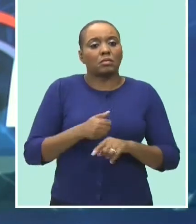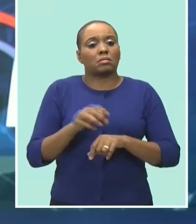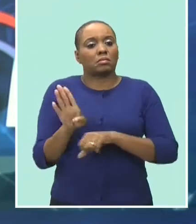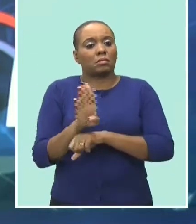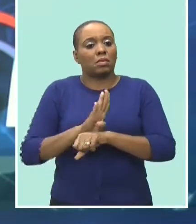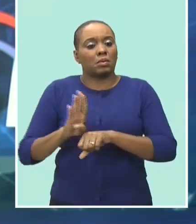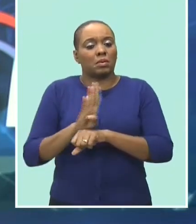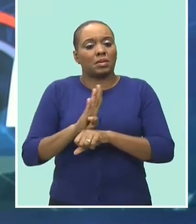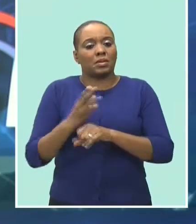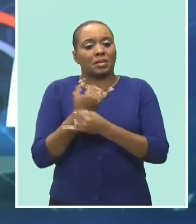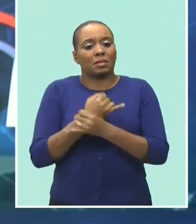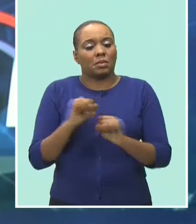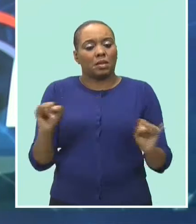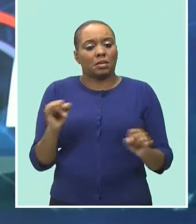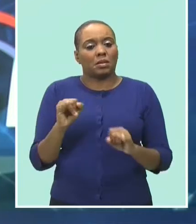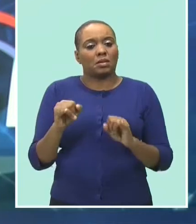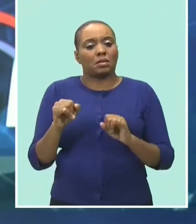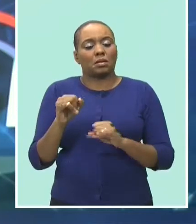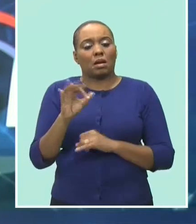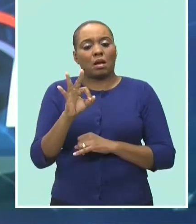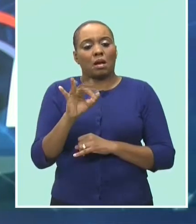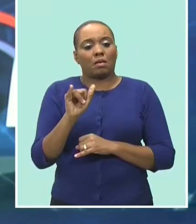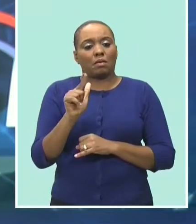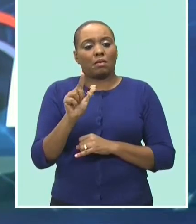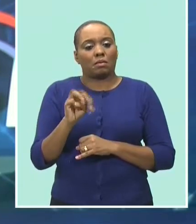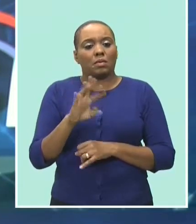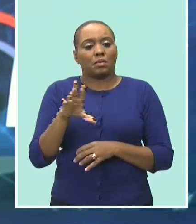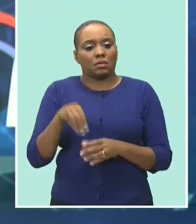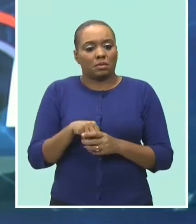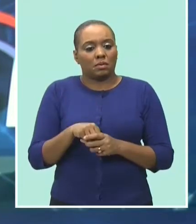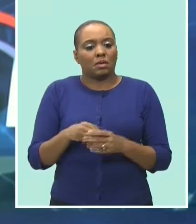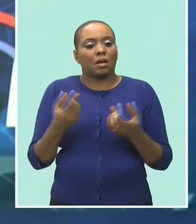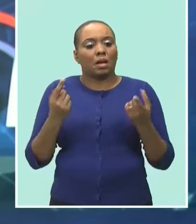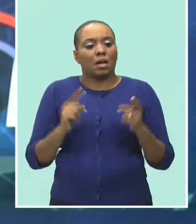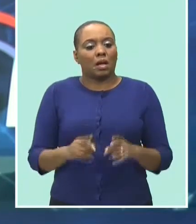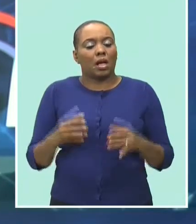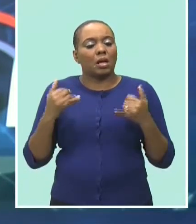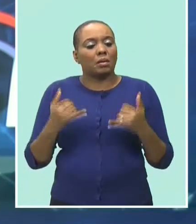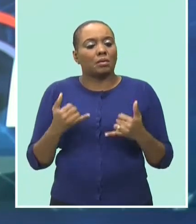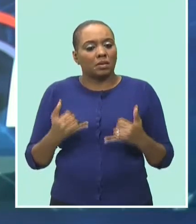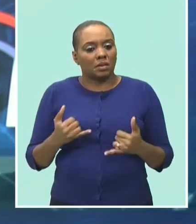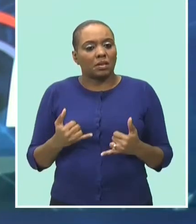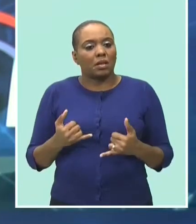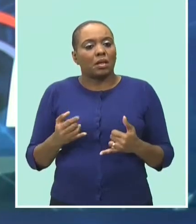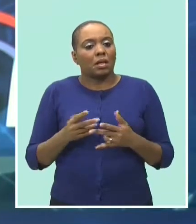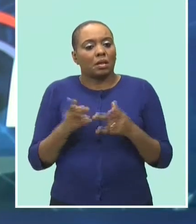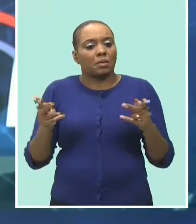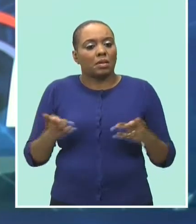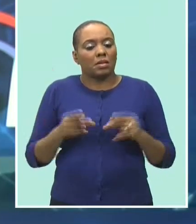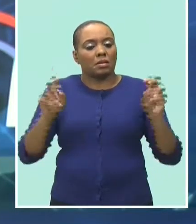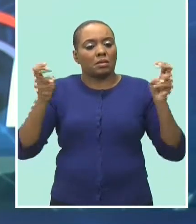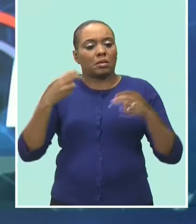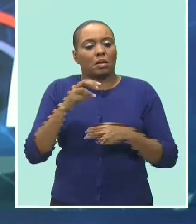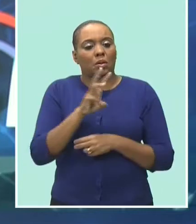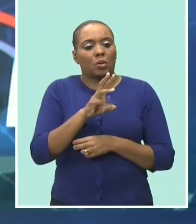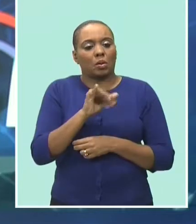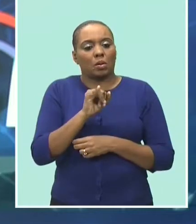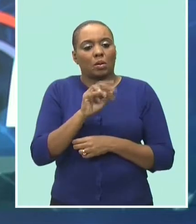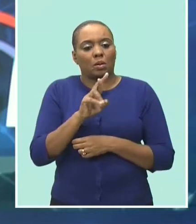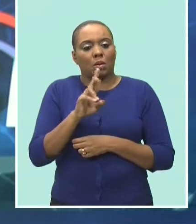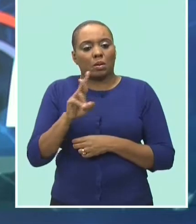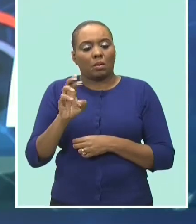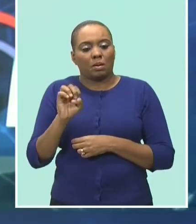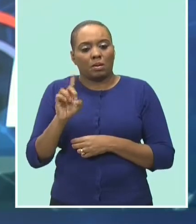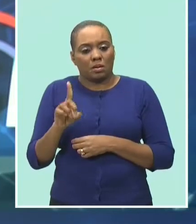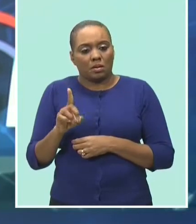taking part in the exercise. It happened at the Walker's Institute for Regenerative Research and Education and Design, or